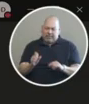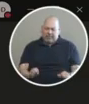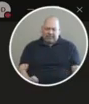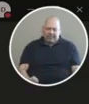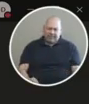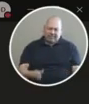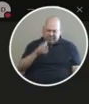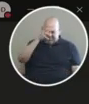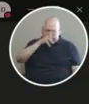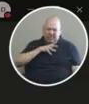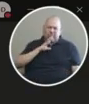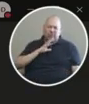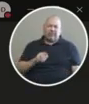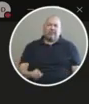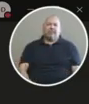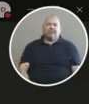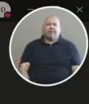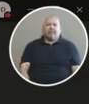minutes.